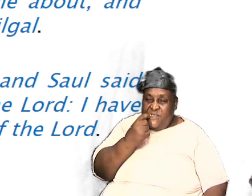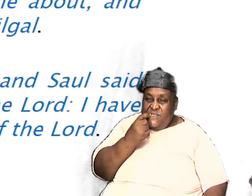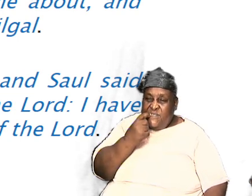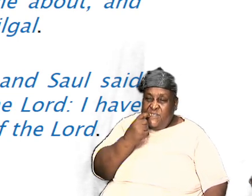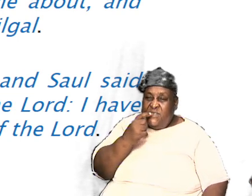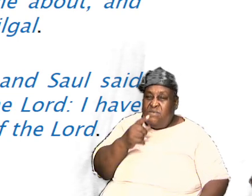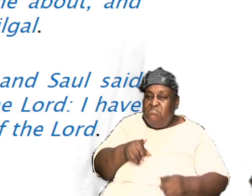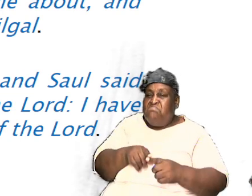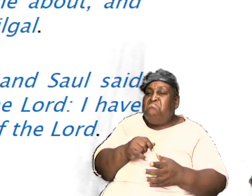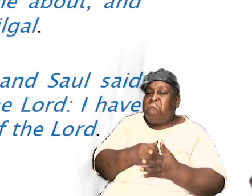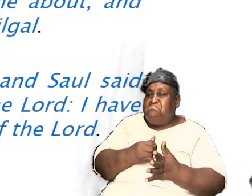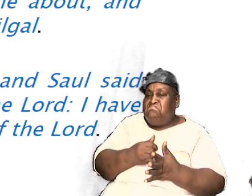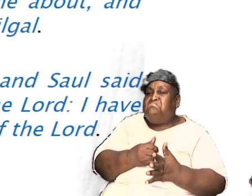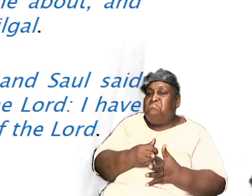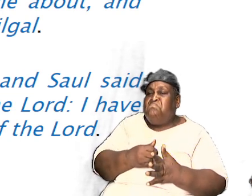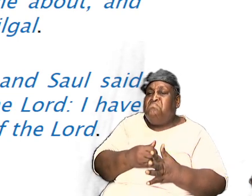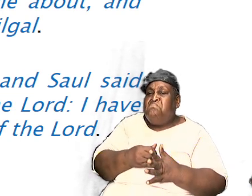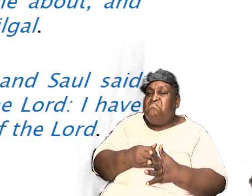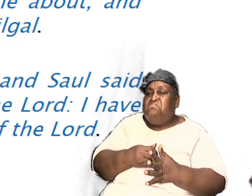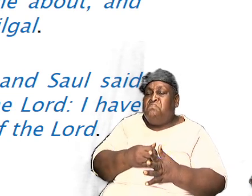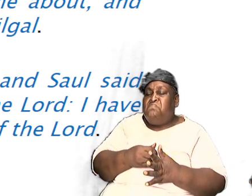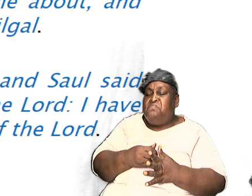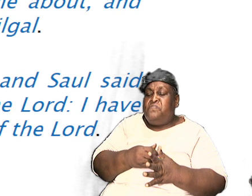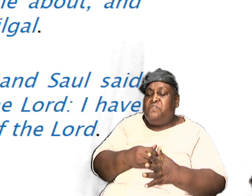as it is.